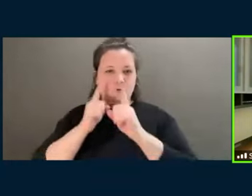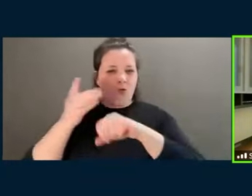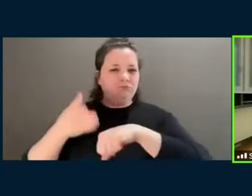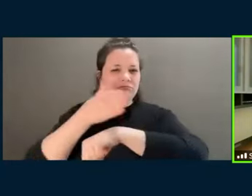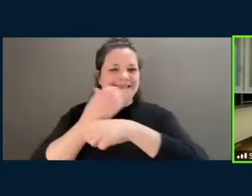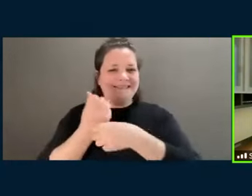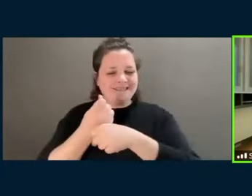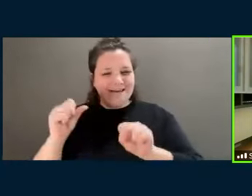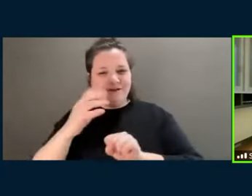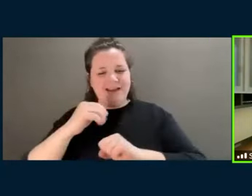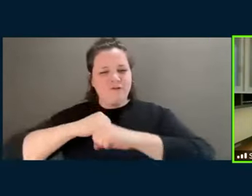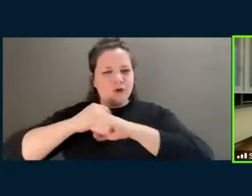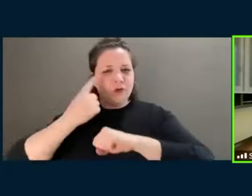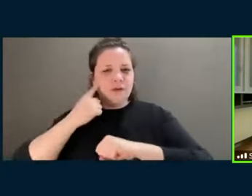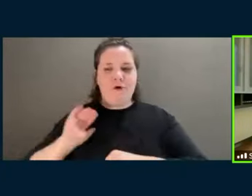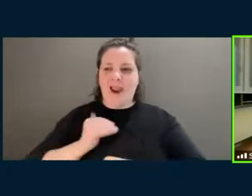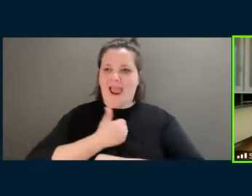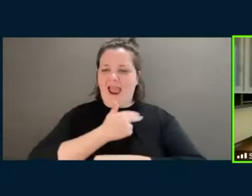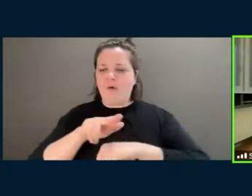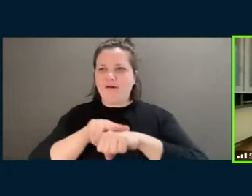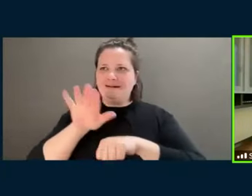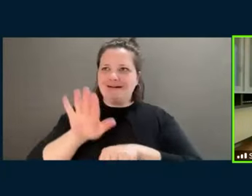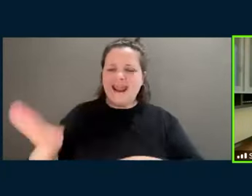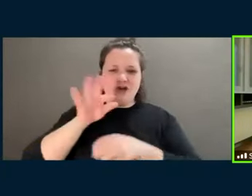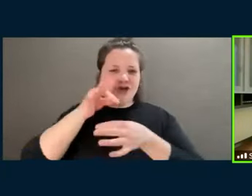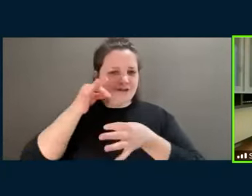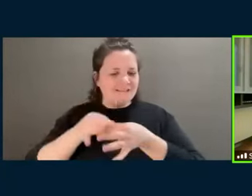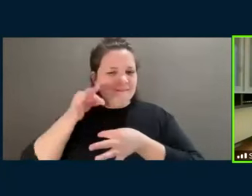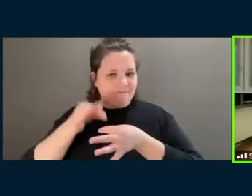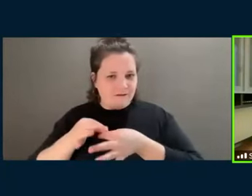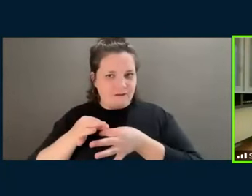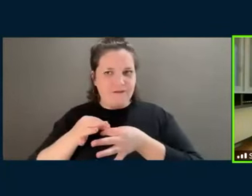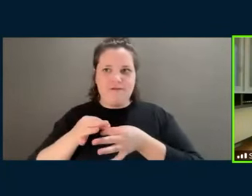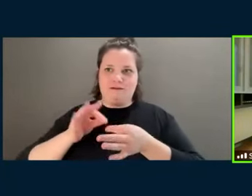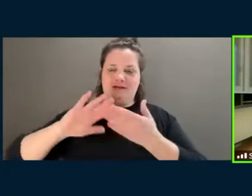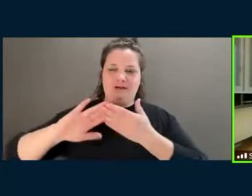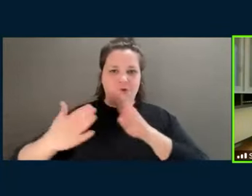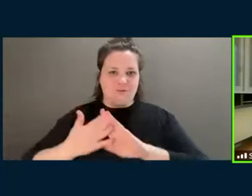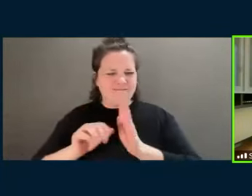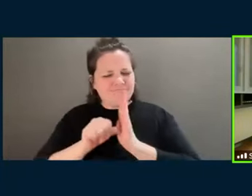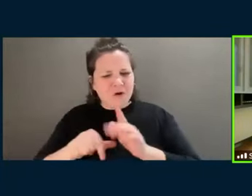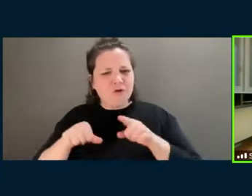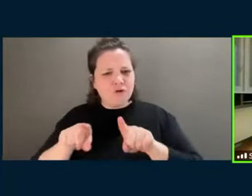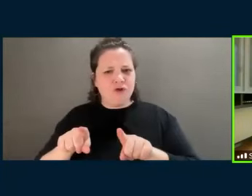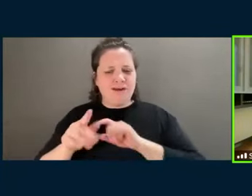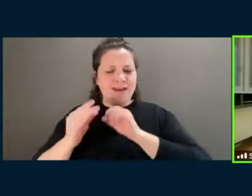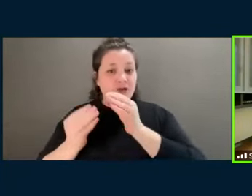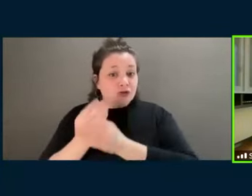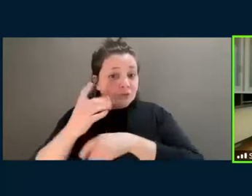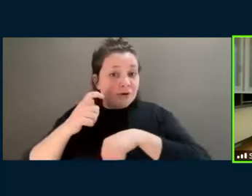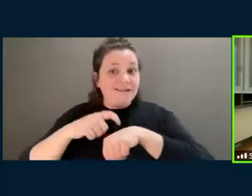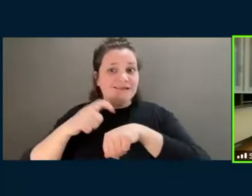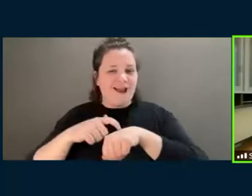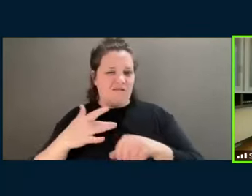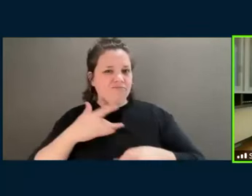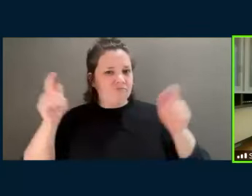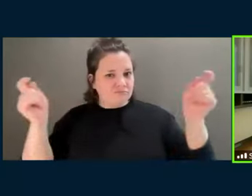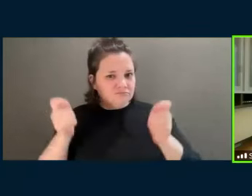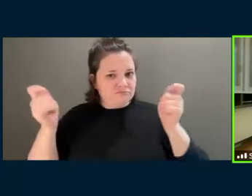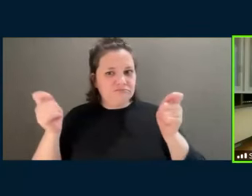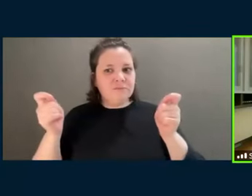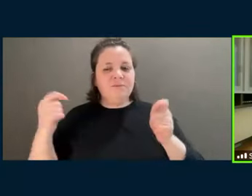our nation's faith communities, especially during the spring religious observances. We also recognize the very real concerns that communities are